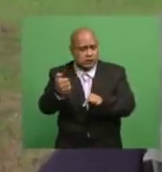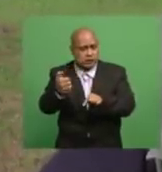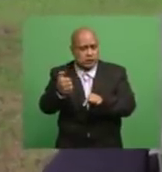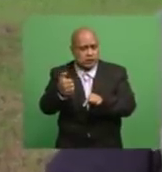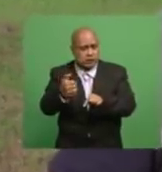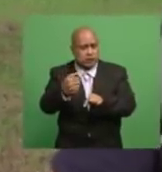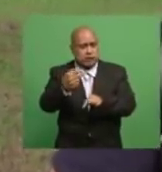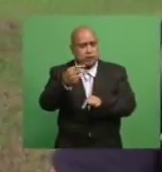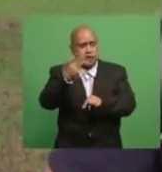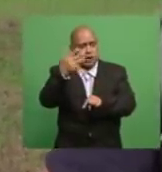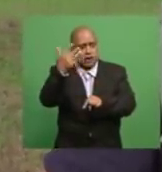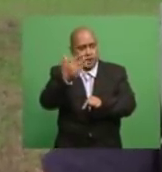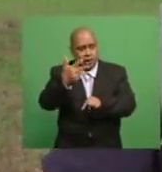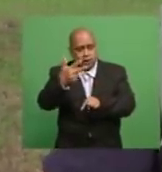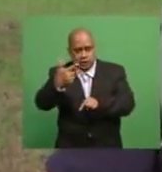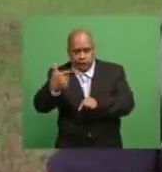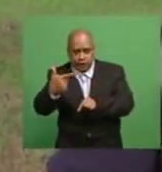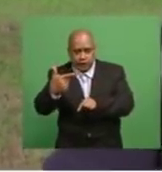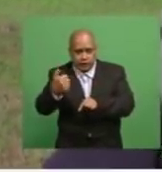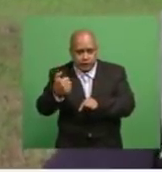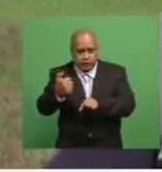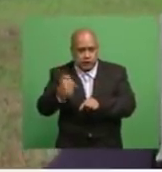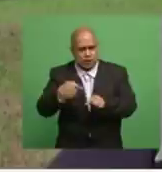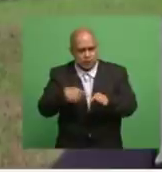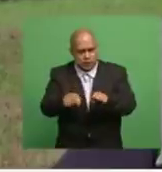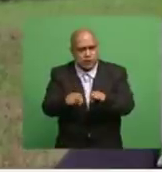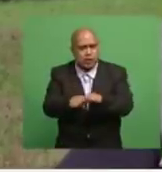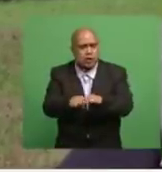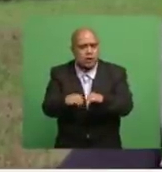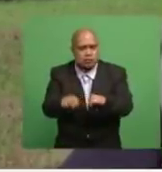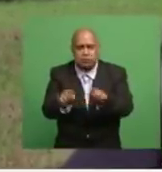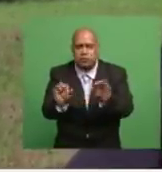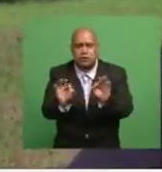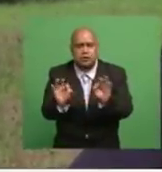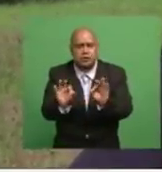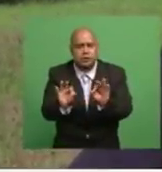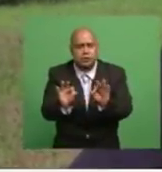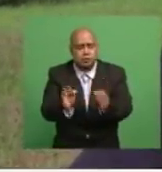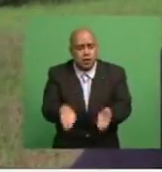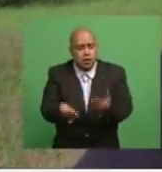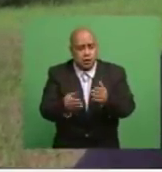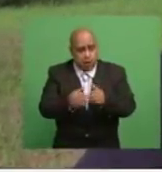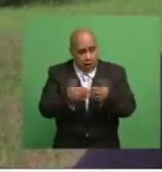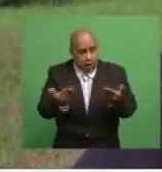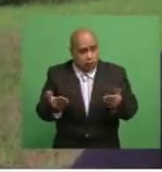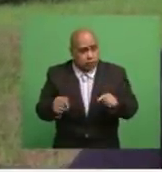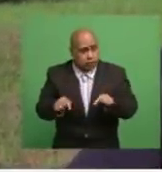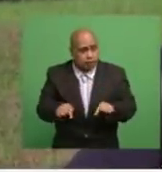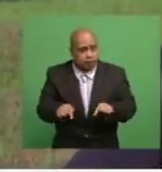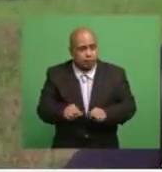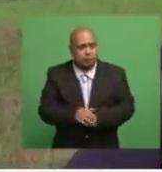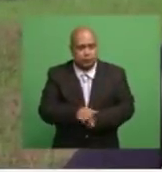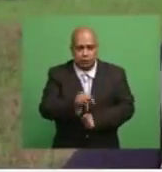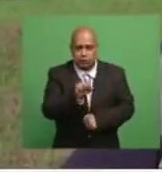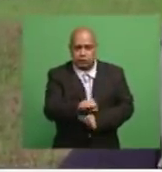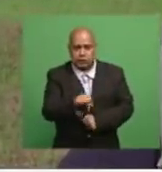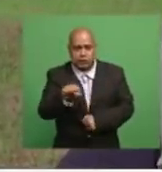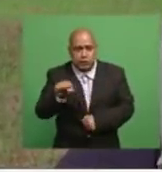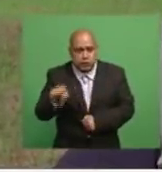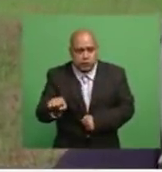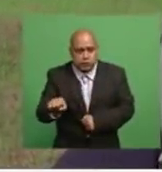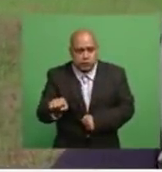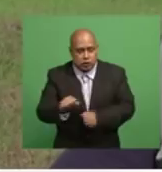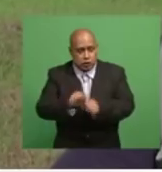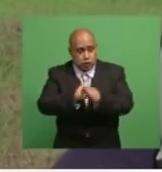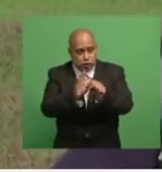1987, that was really nothing, this curfew. But this one, curfew, if you break the curfew, it's